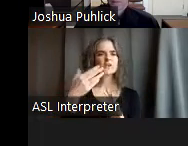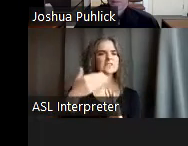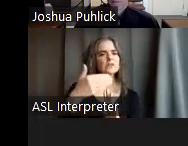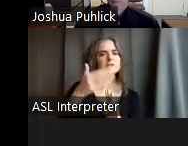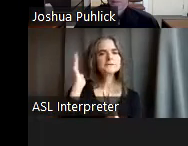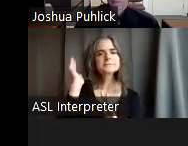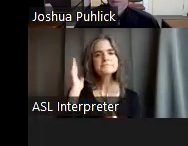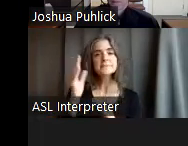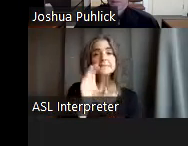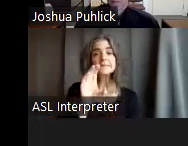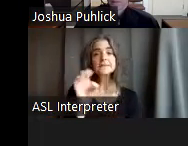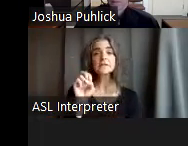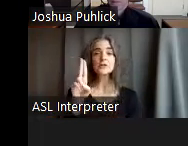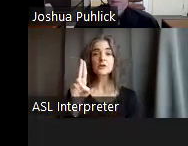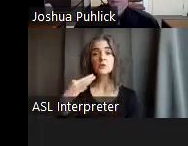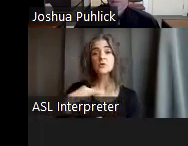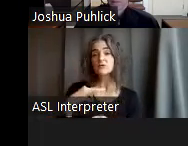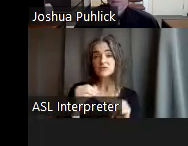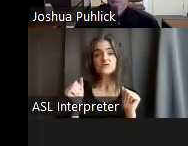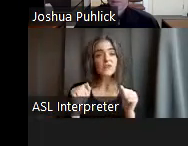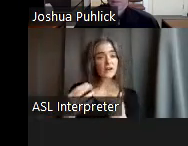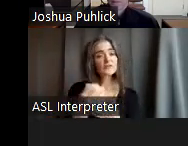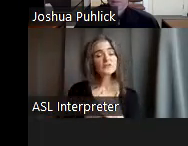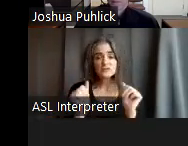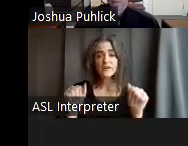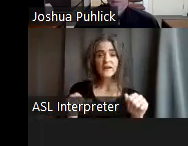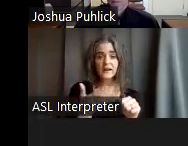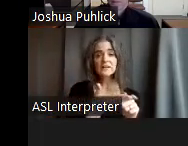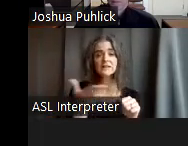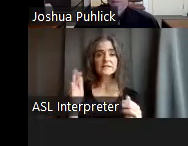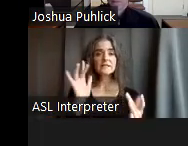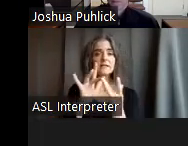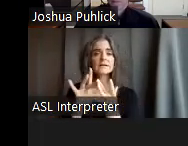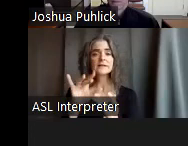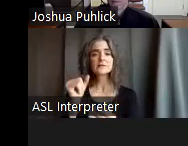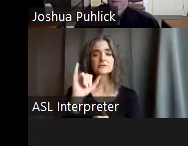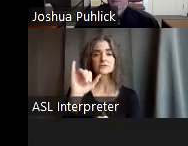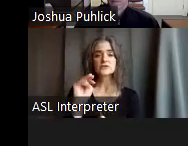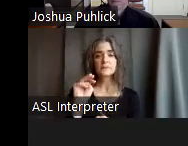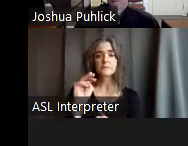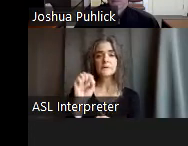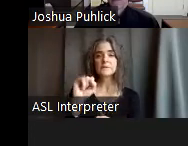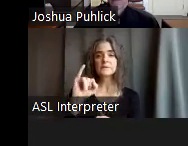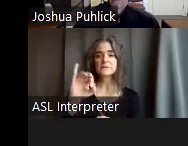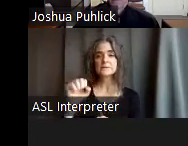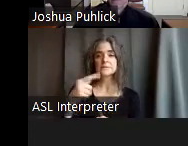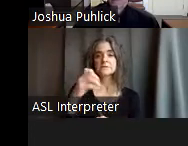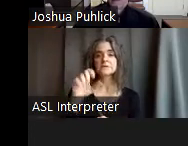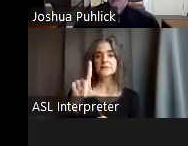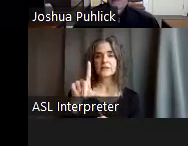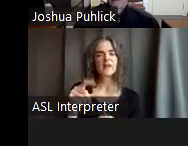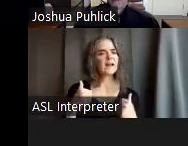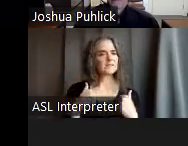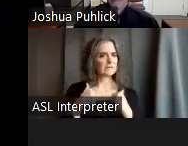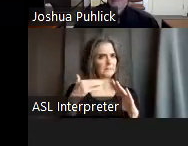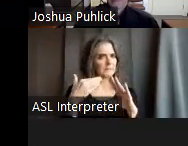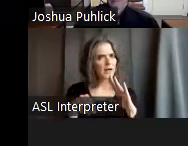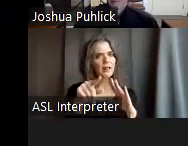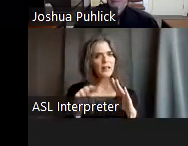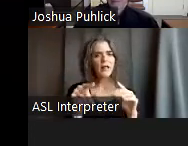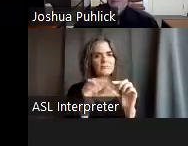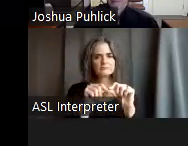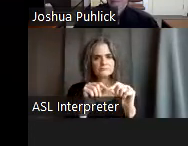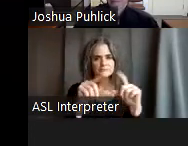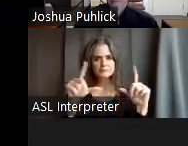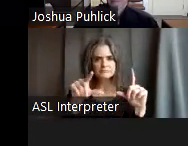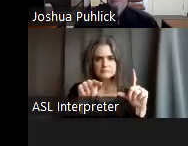CEU credits are available for the series. Please contact Jim Siegel if you would like credit using the email address on the screen, and we'll